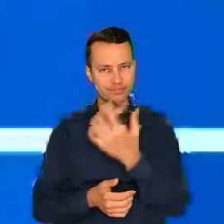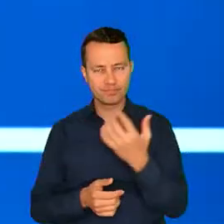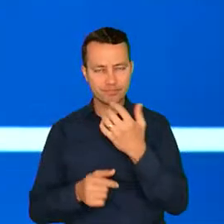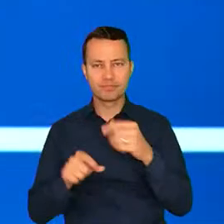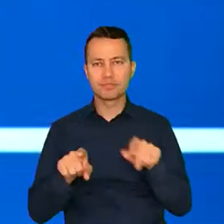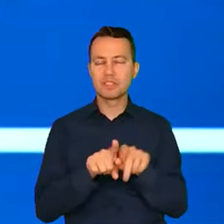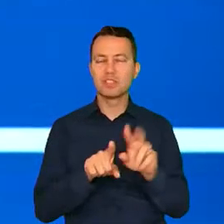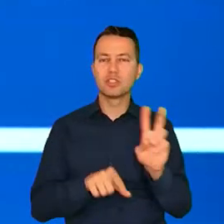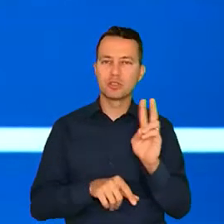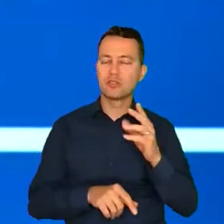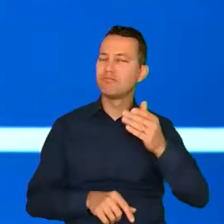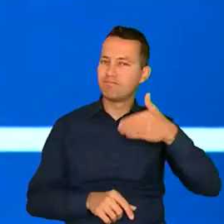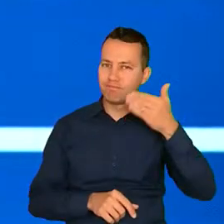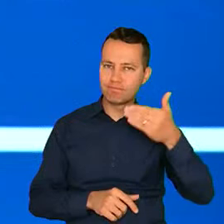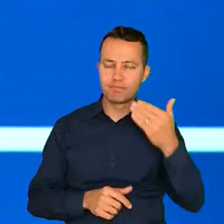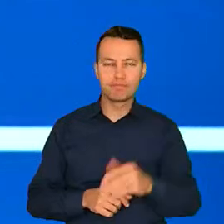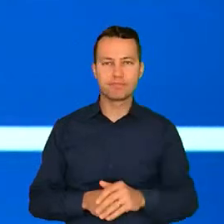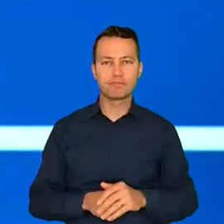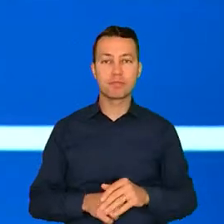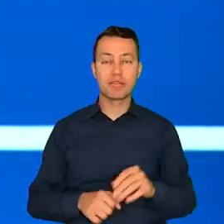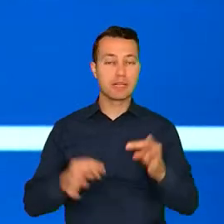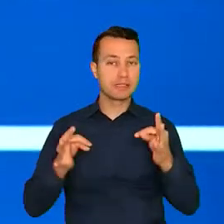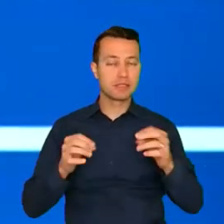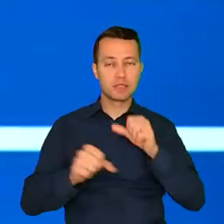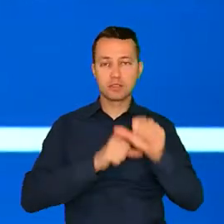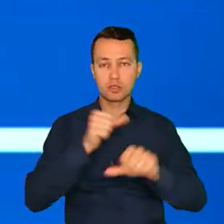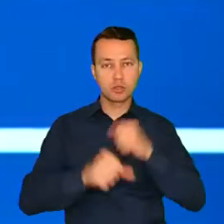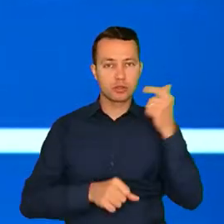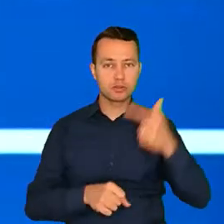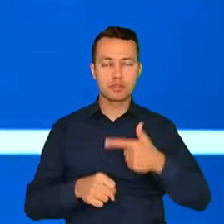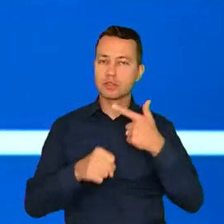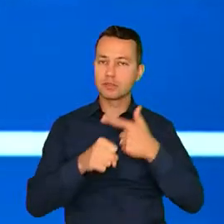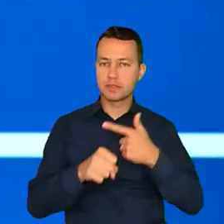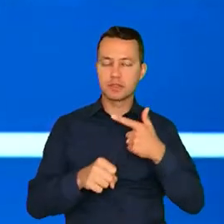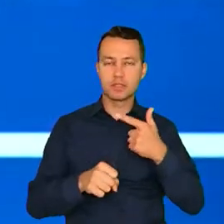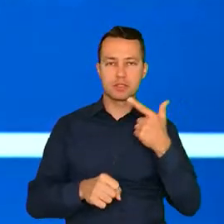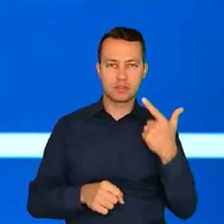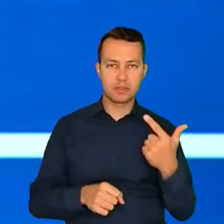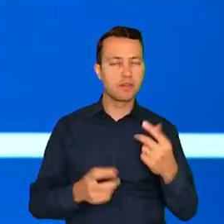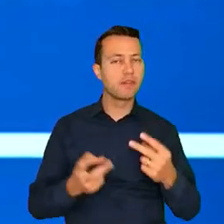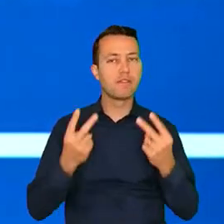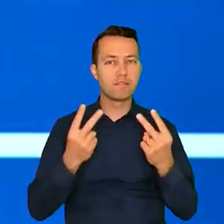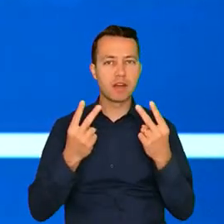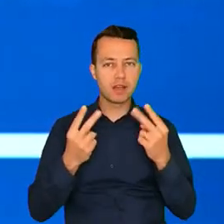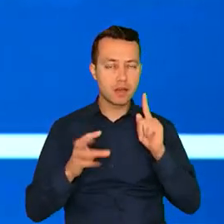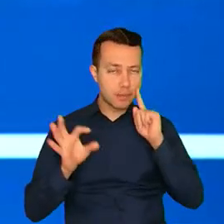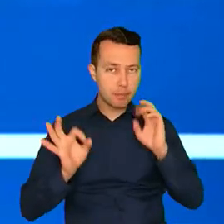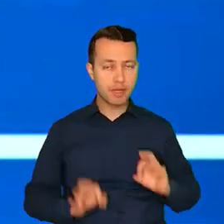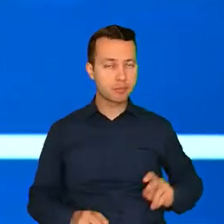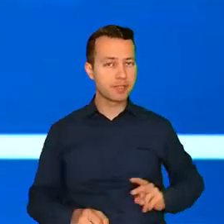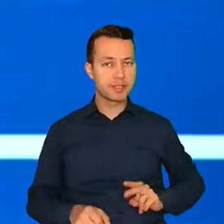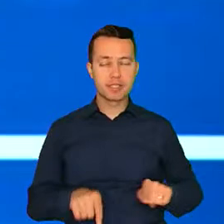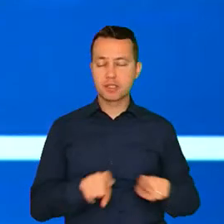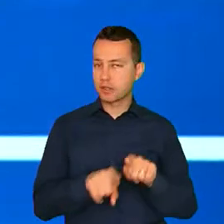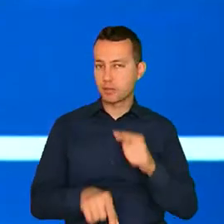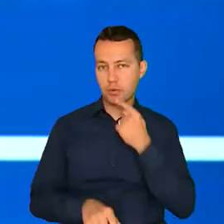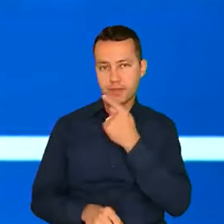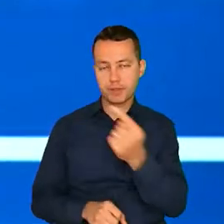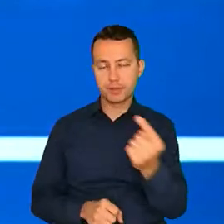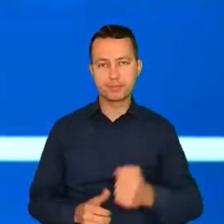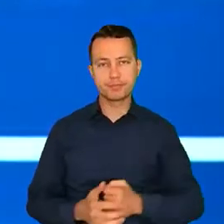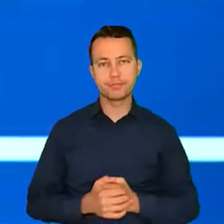This is a very special year for us, as the Minister has emphasized this, and our